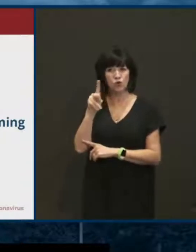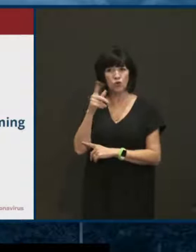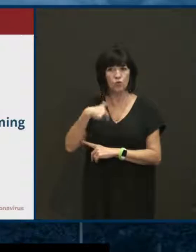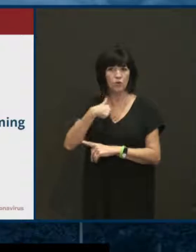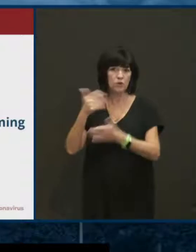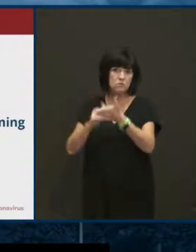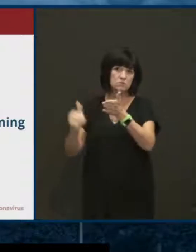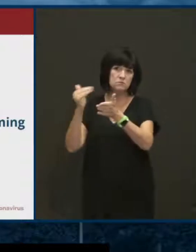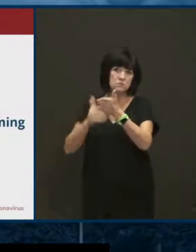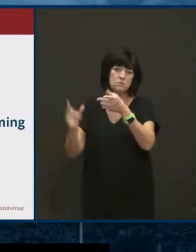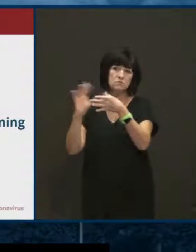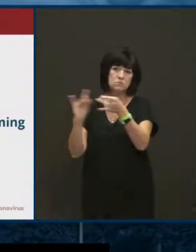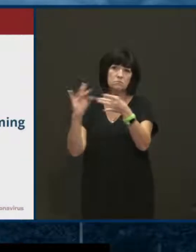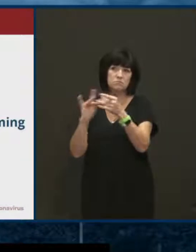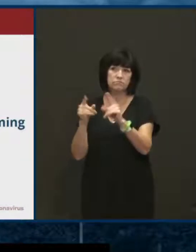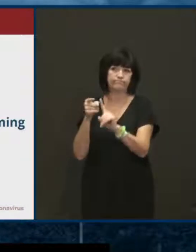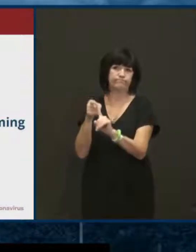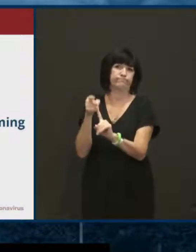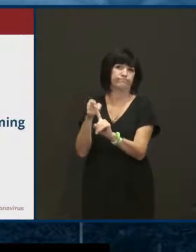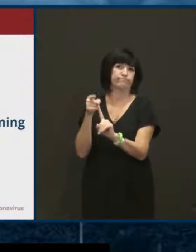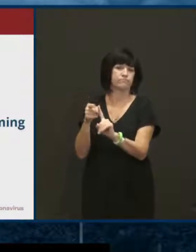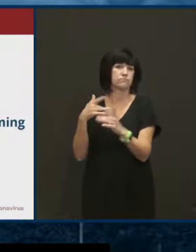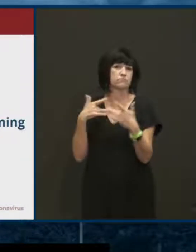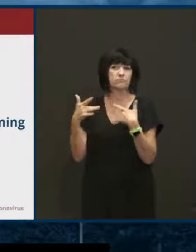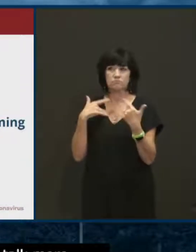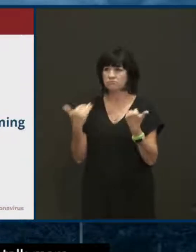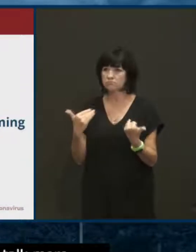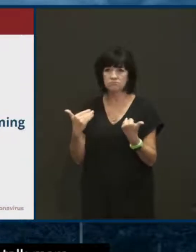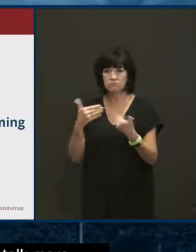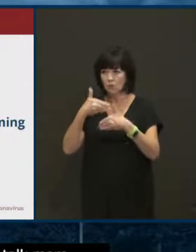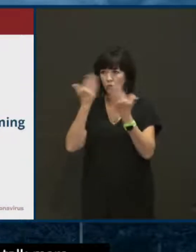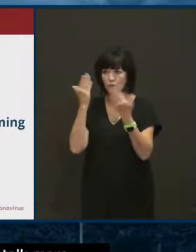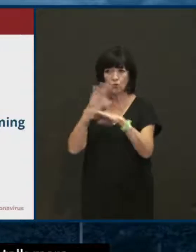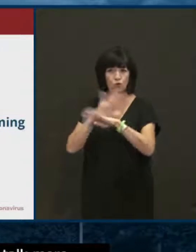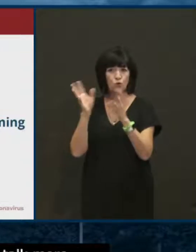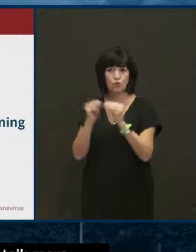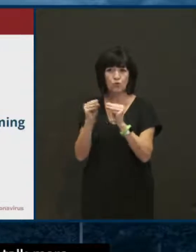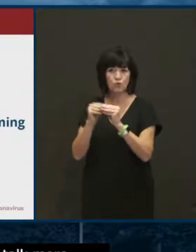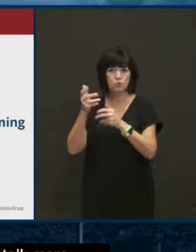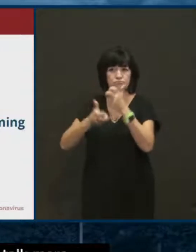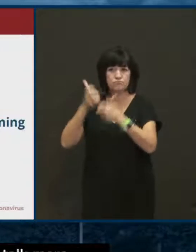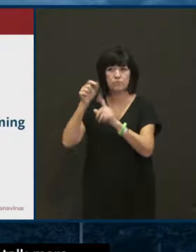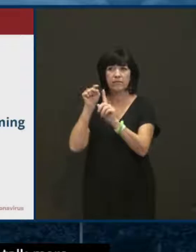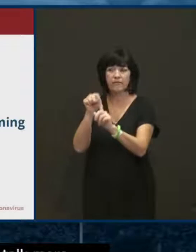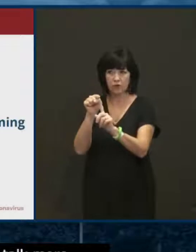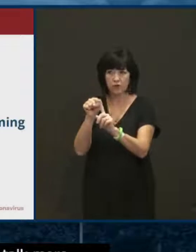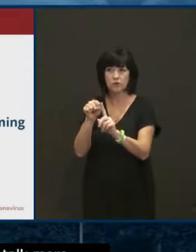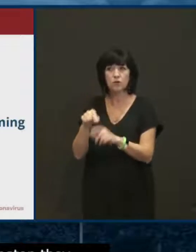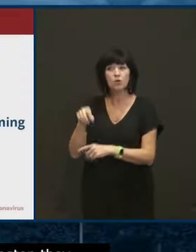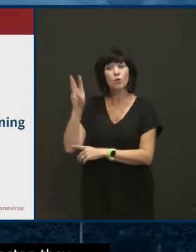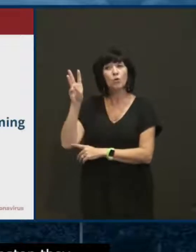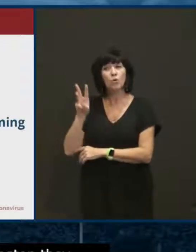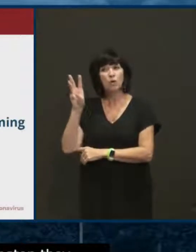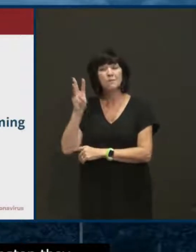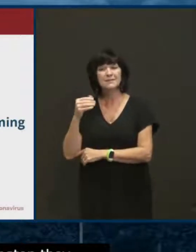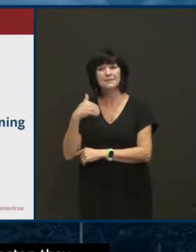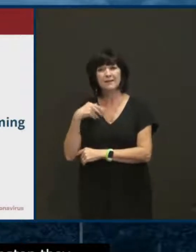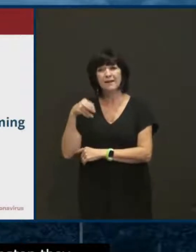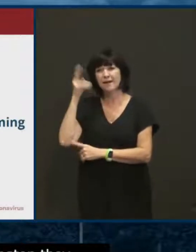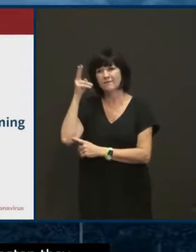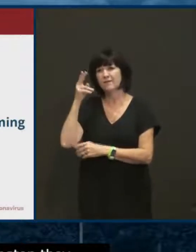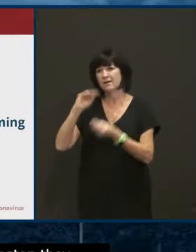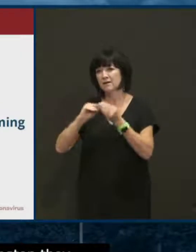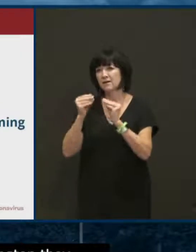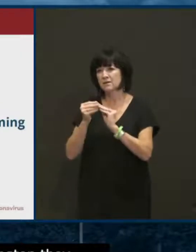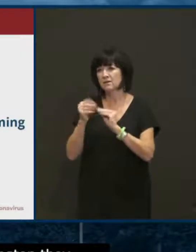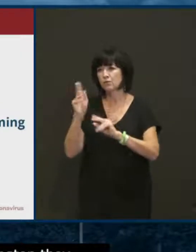slide. In Wilmington, 19801 continues to have a little bit higher case rates, but in general, we do seem to